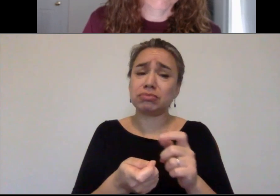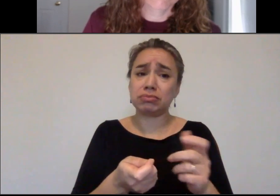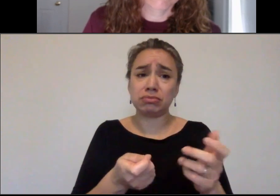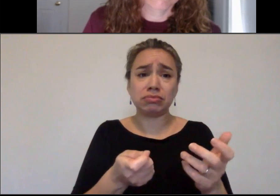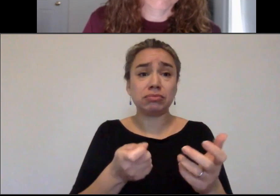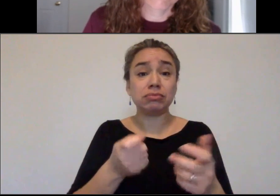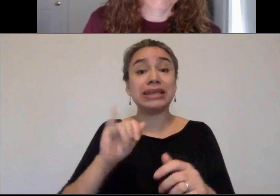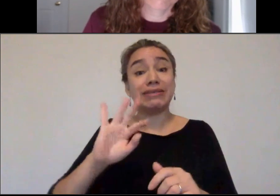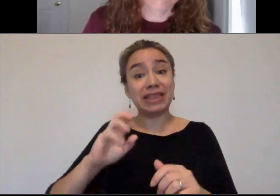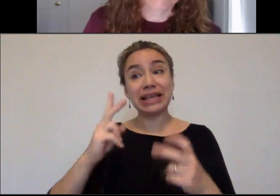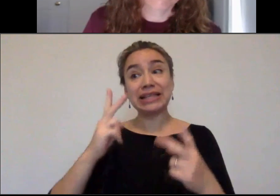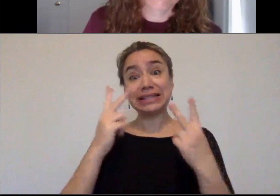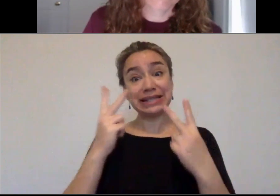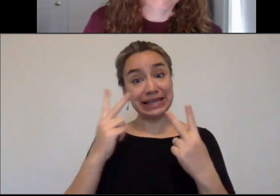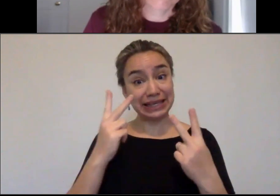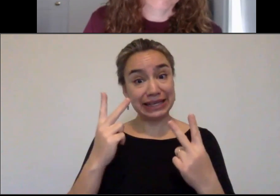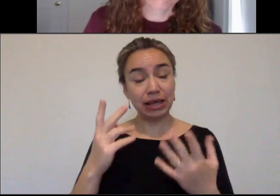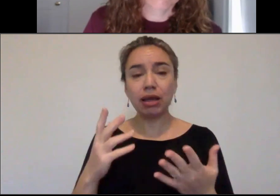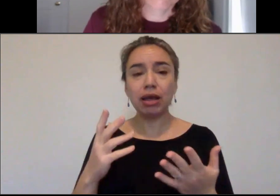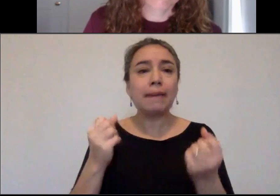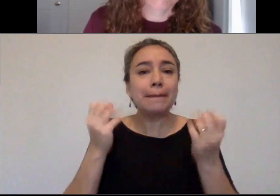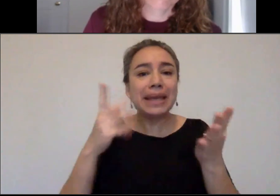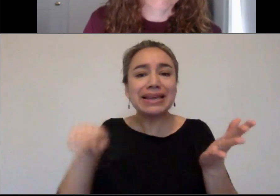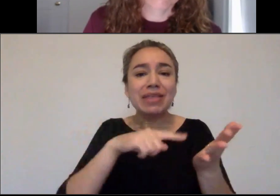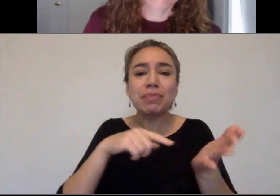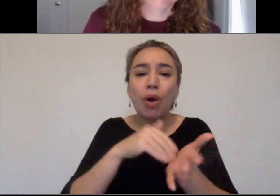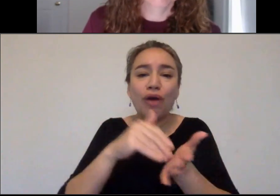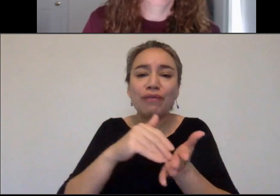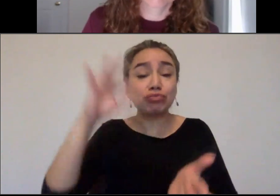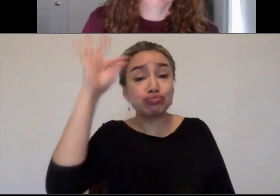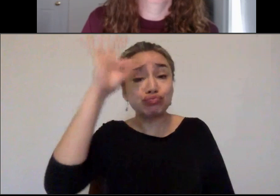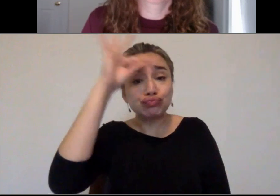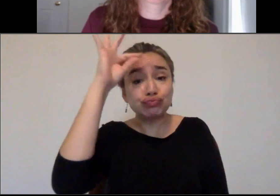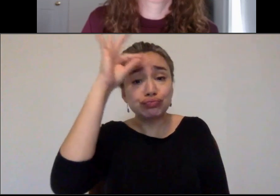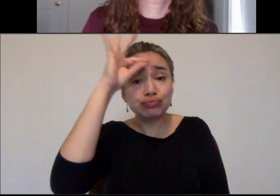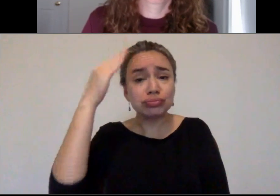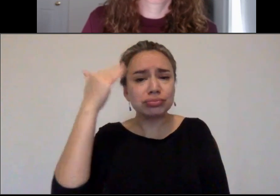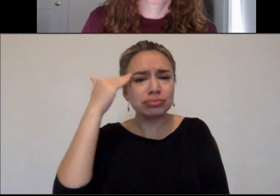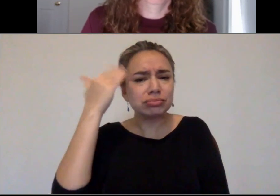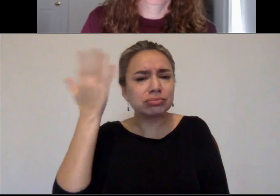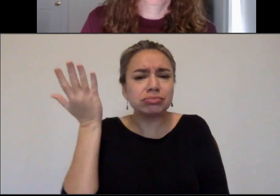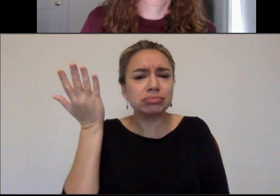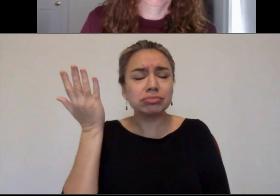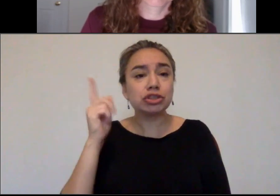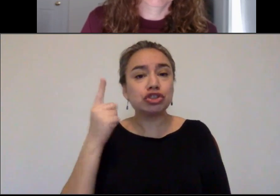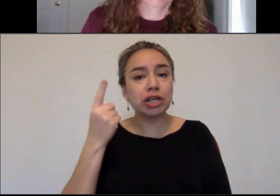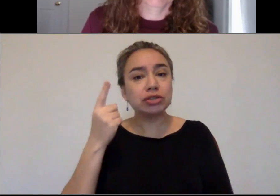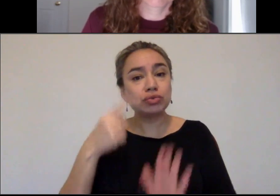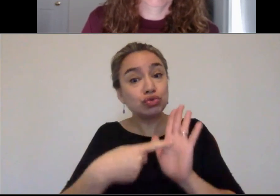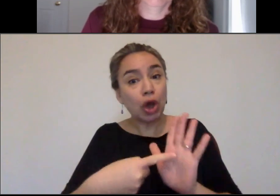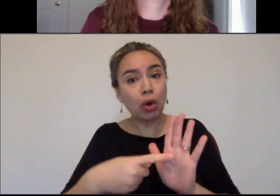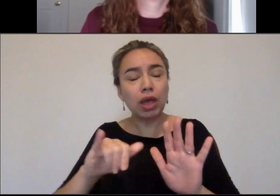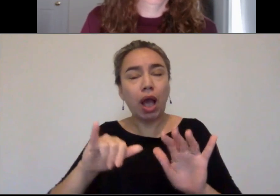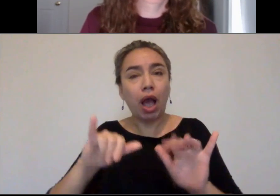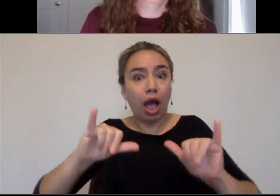once they find out because many of them aren't even aware of these issues. So just opening their eyes is